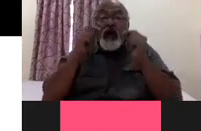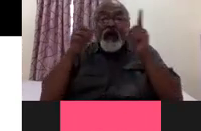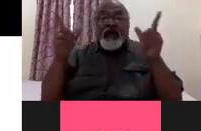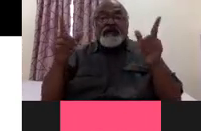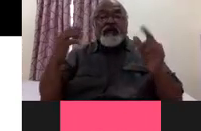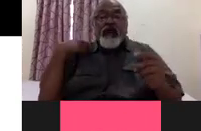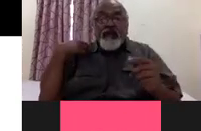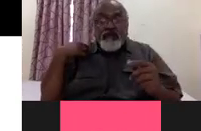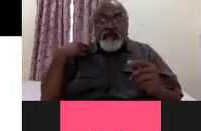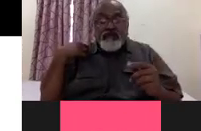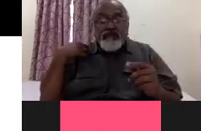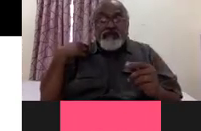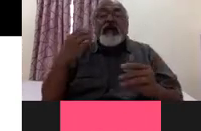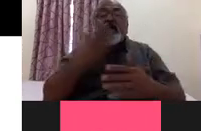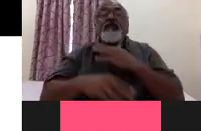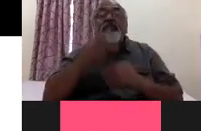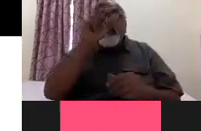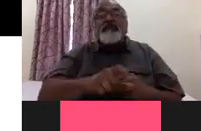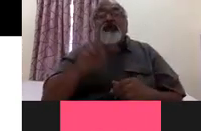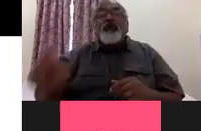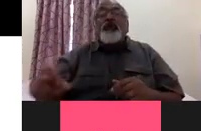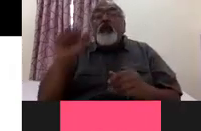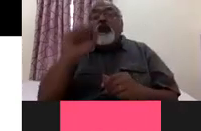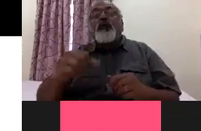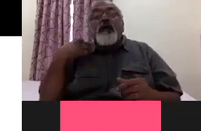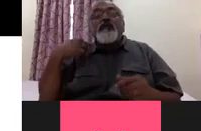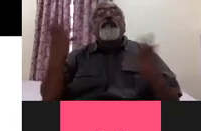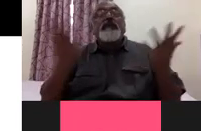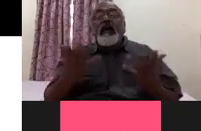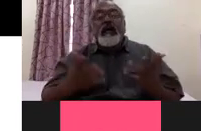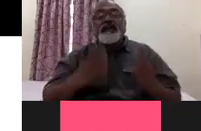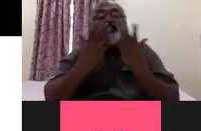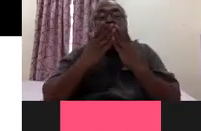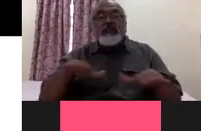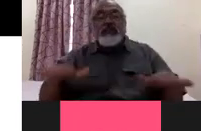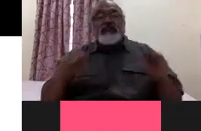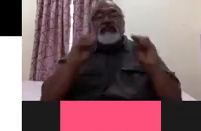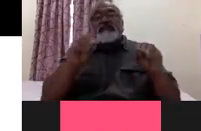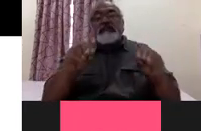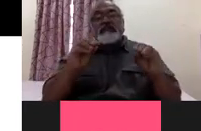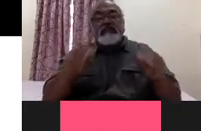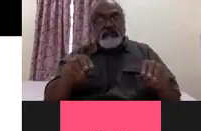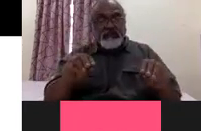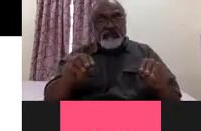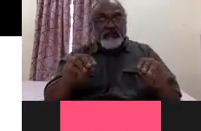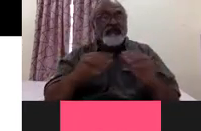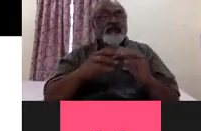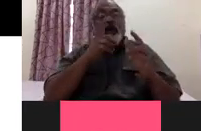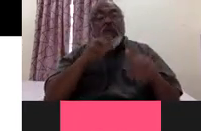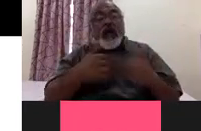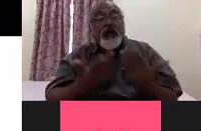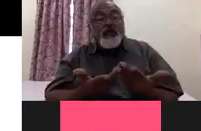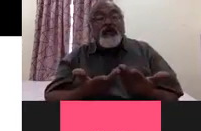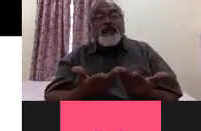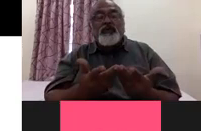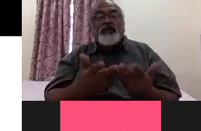things which can be done to make the environment accessible and how can reasonable accommodation be given to every person of disability and what kind of behavior